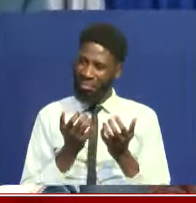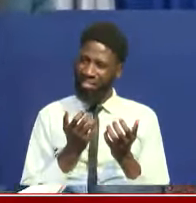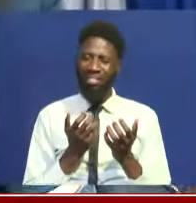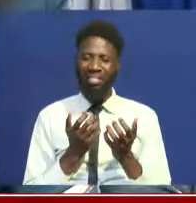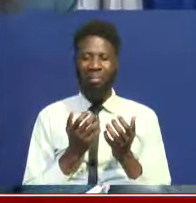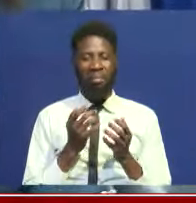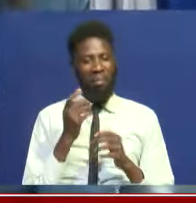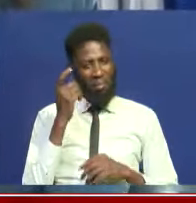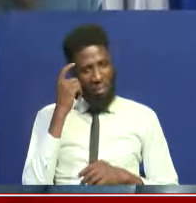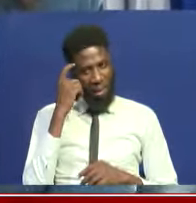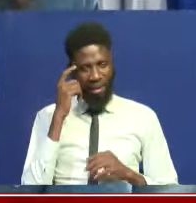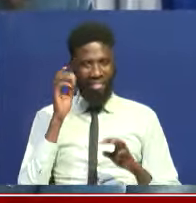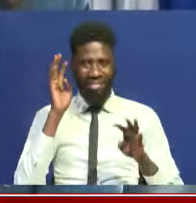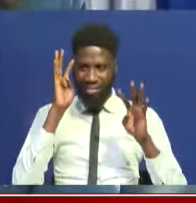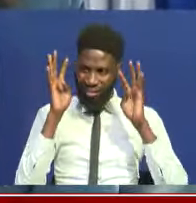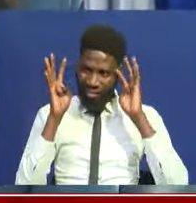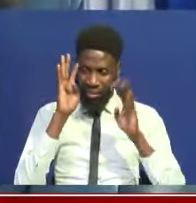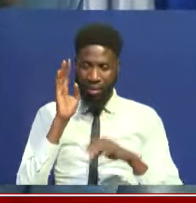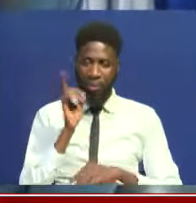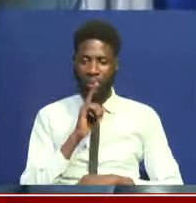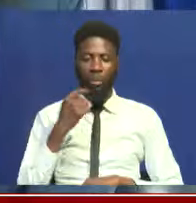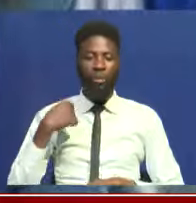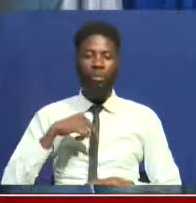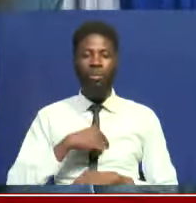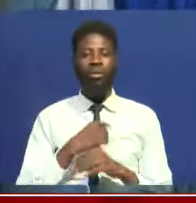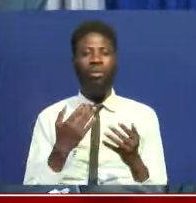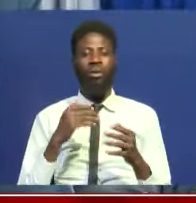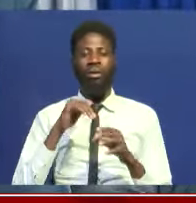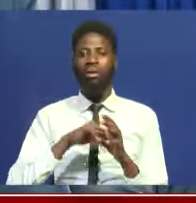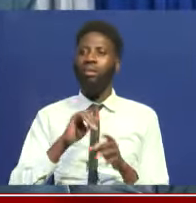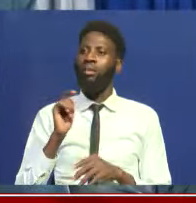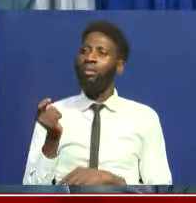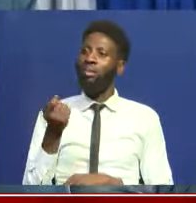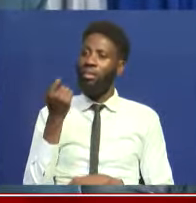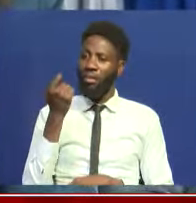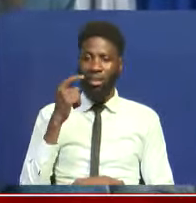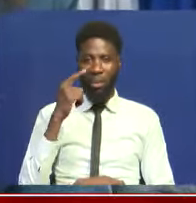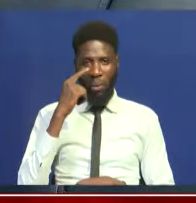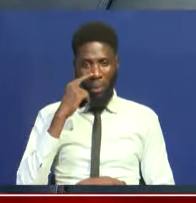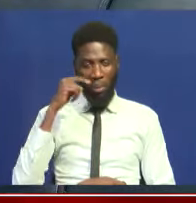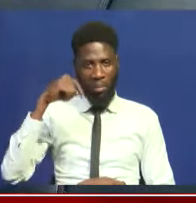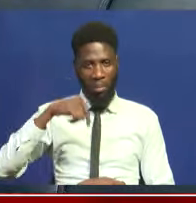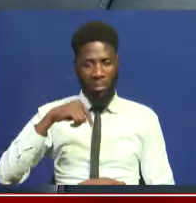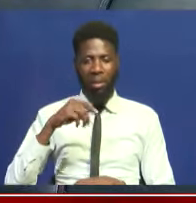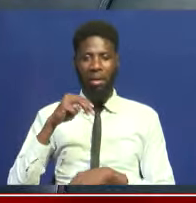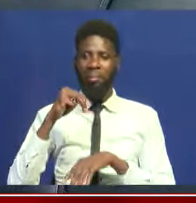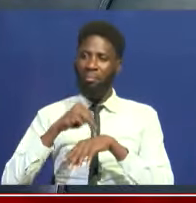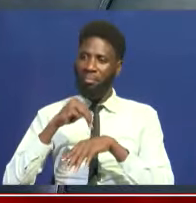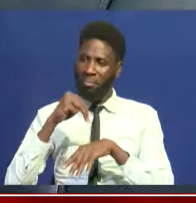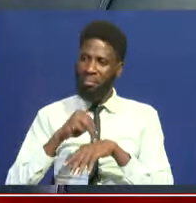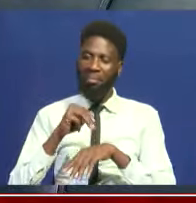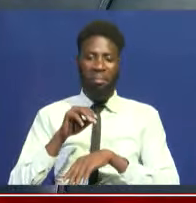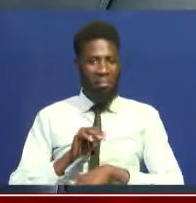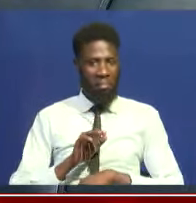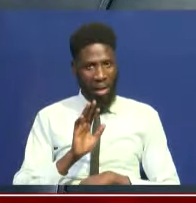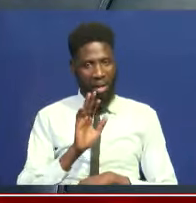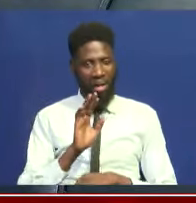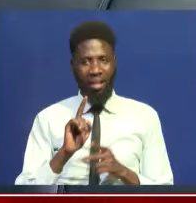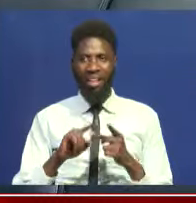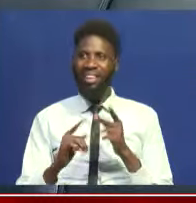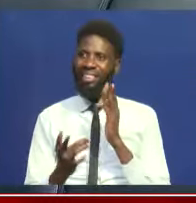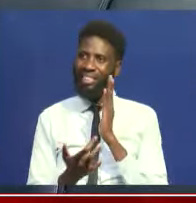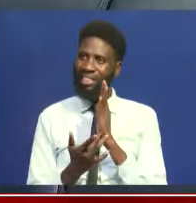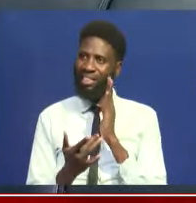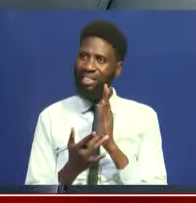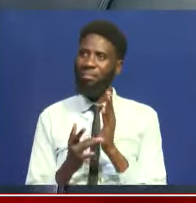here. Creativity. We're sitting in Kenya today, the home of M-Pesa, the home of using